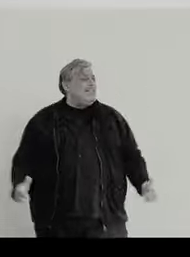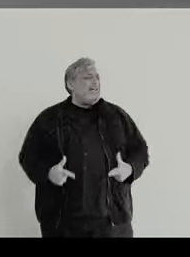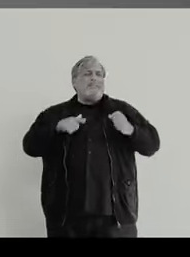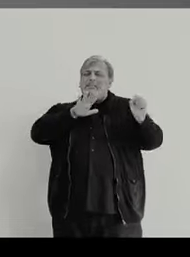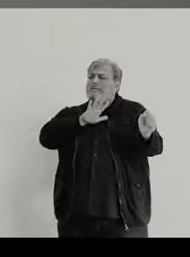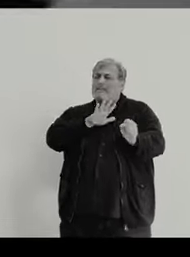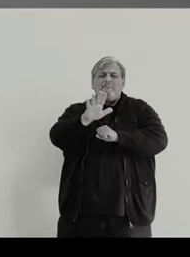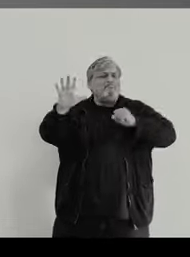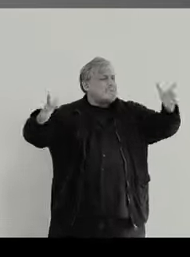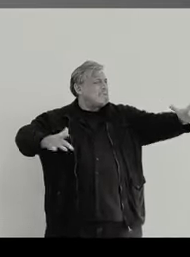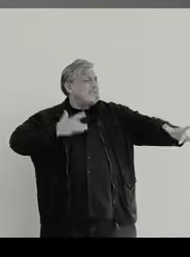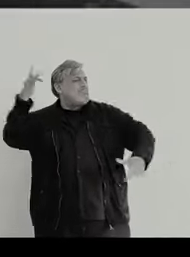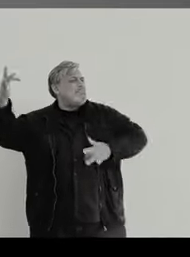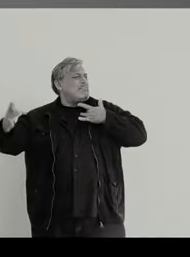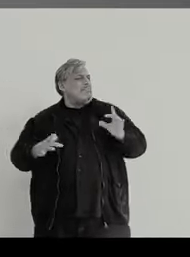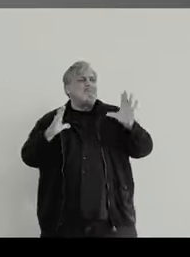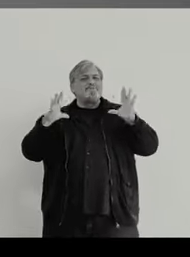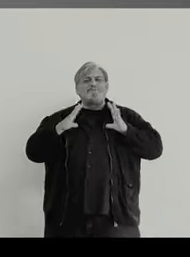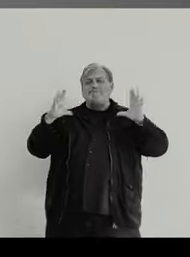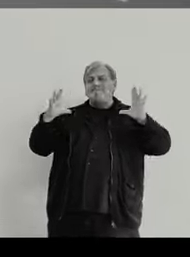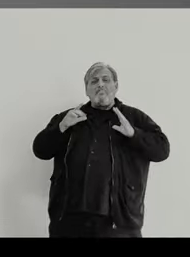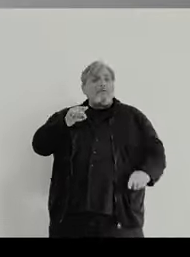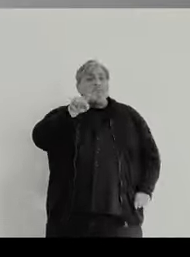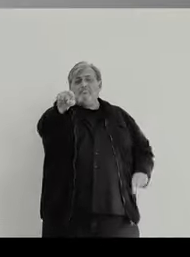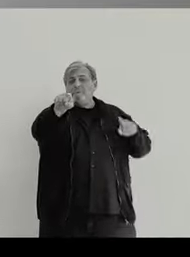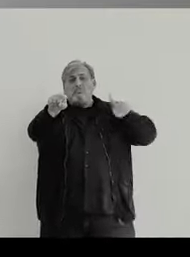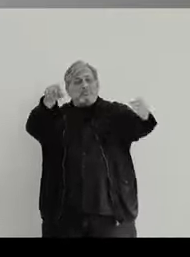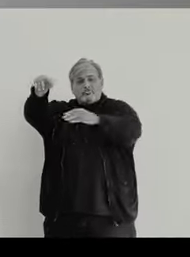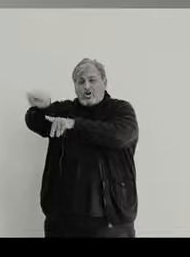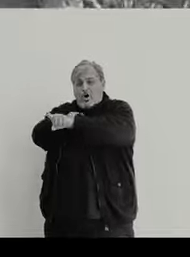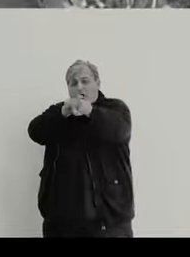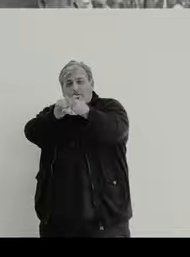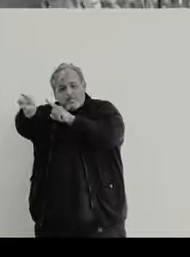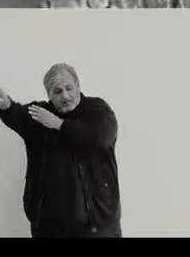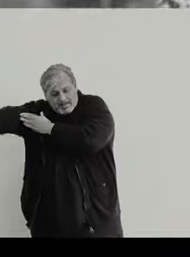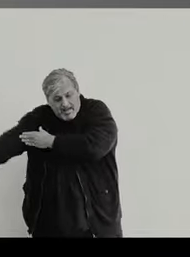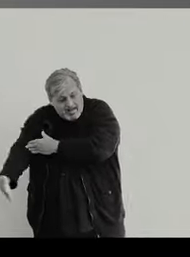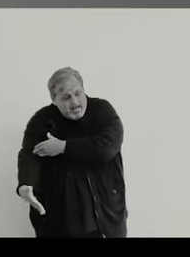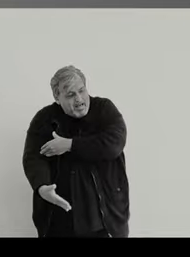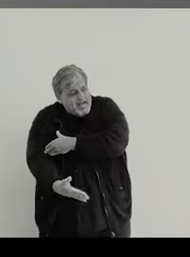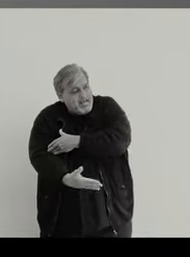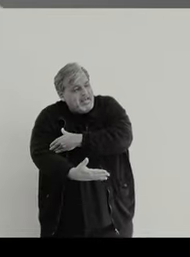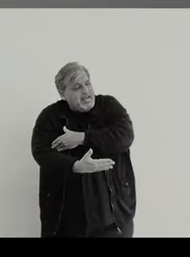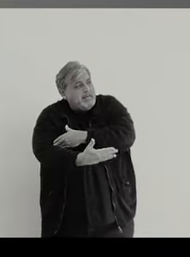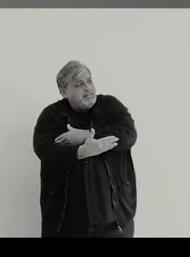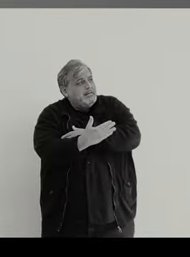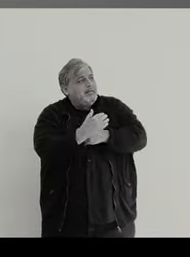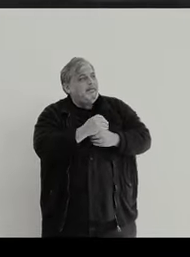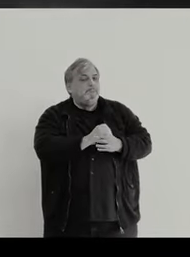Living enough and we're feeling alright You are the star of the night